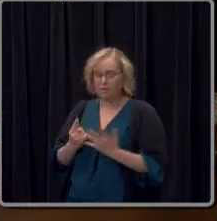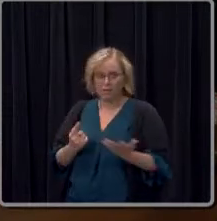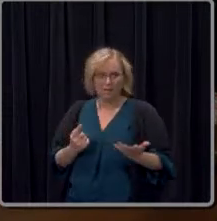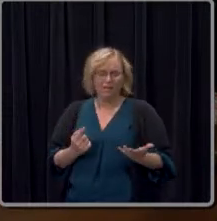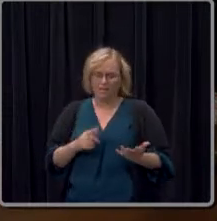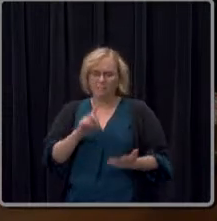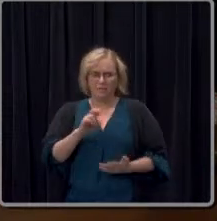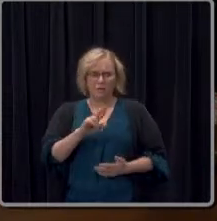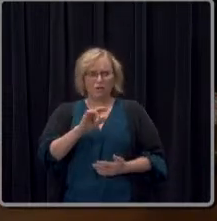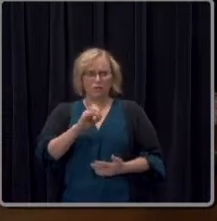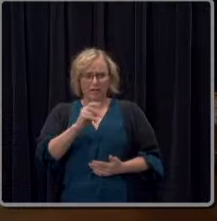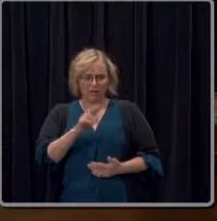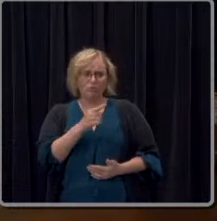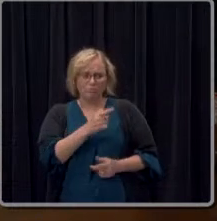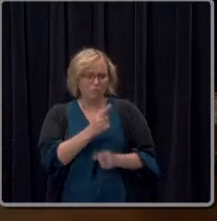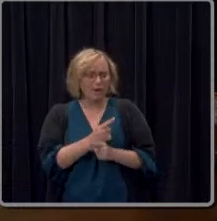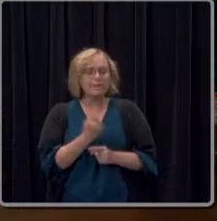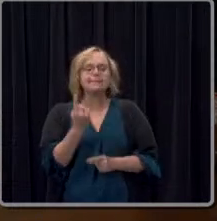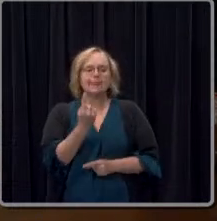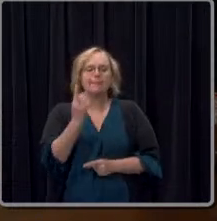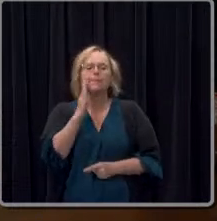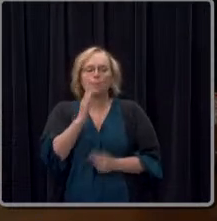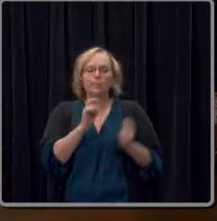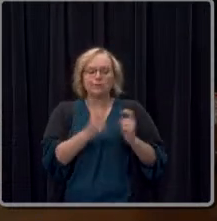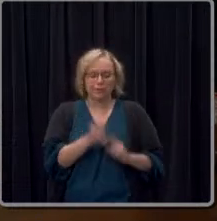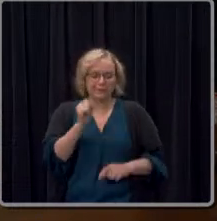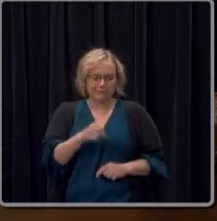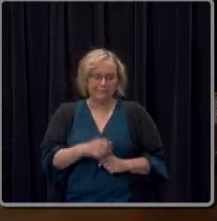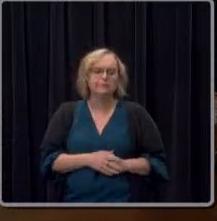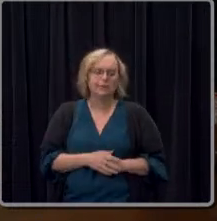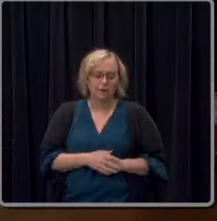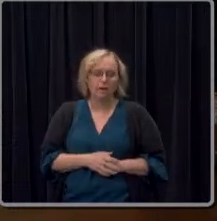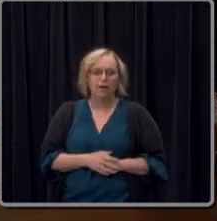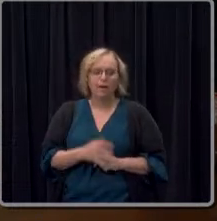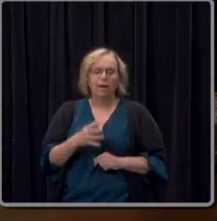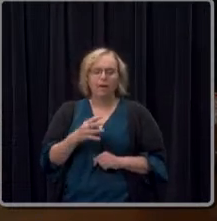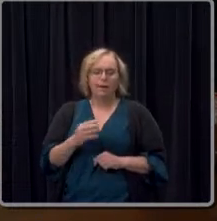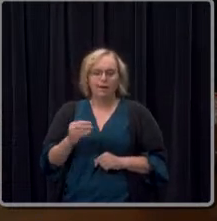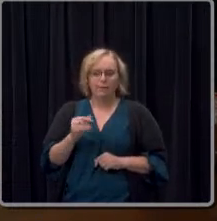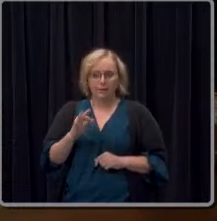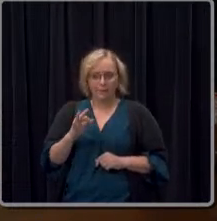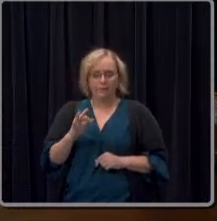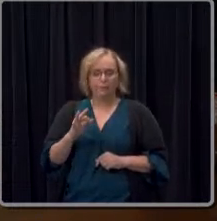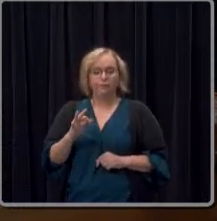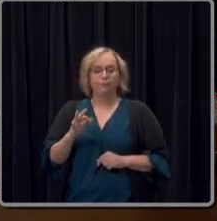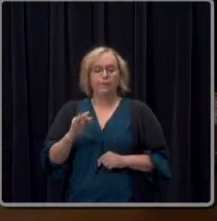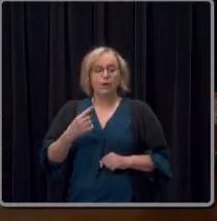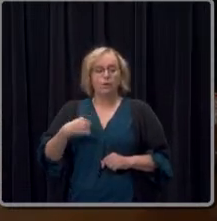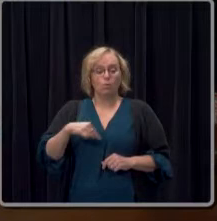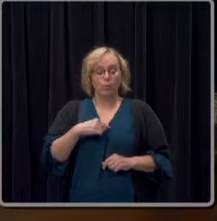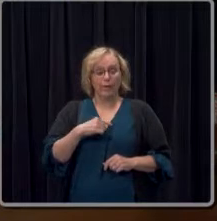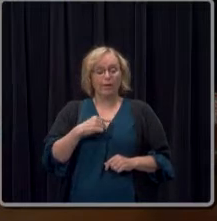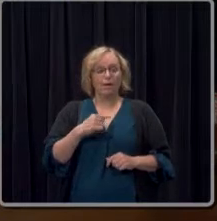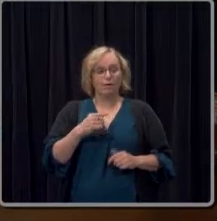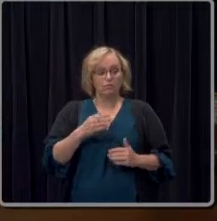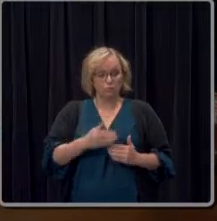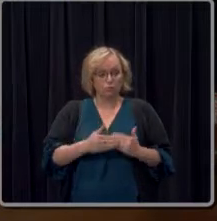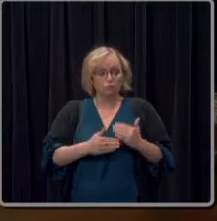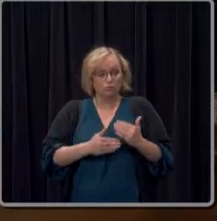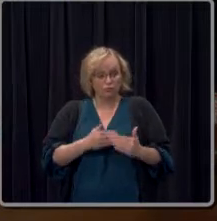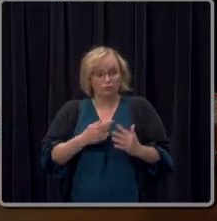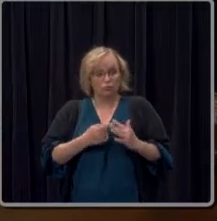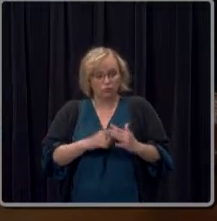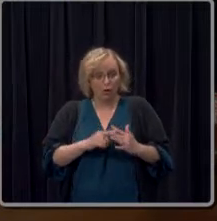correct. Something's going to change. And if we're in the process of getting to those changes and we're talking